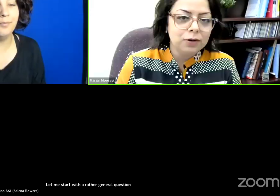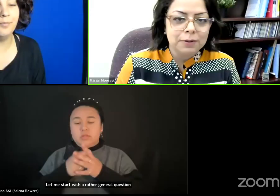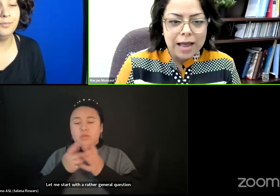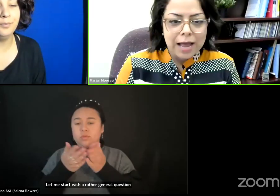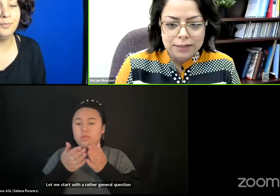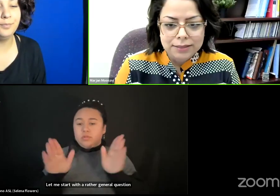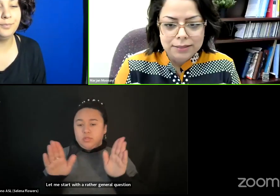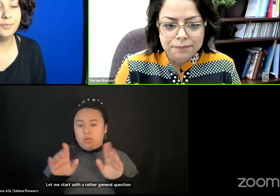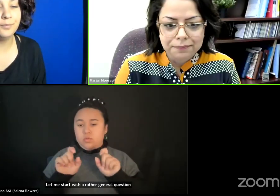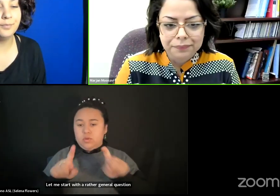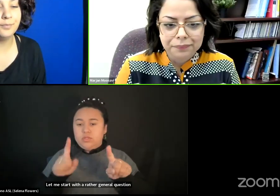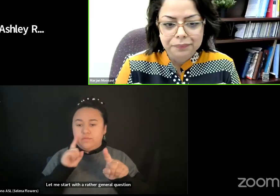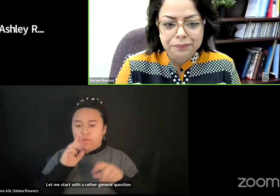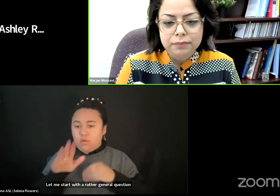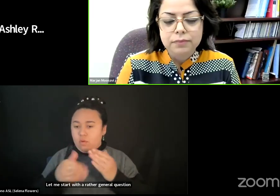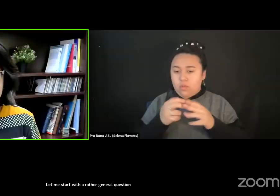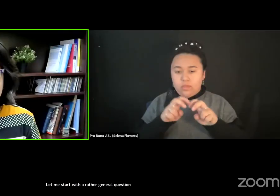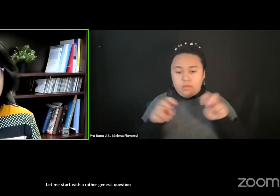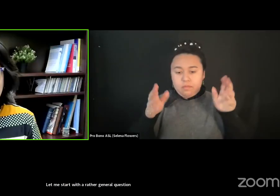to all of the panelists.